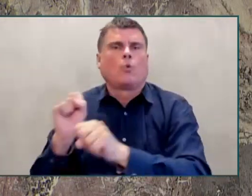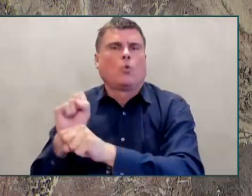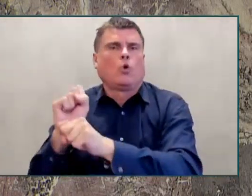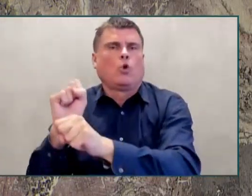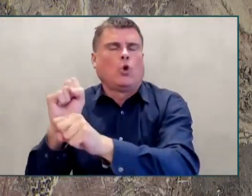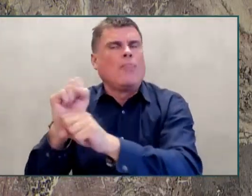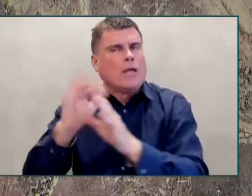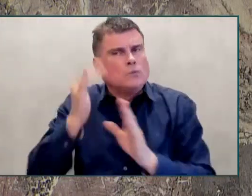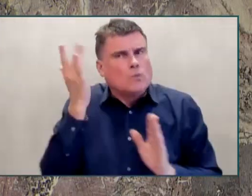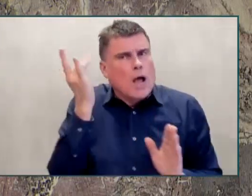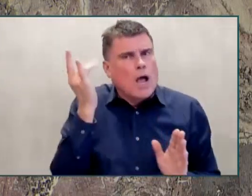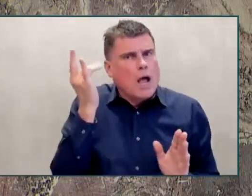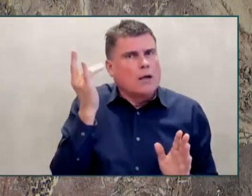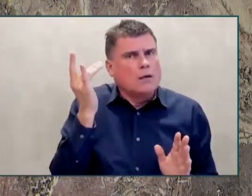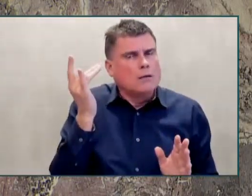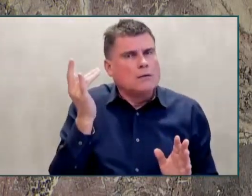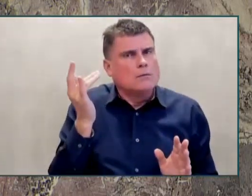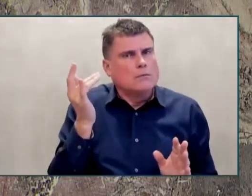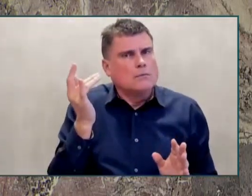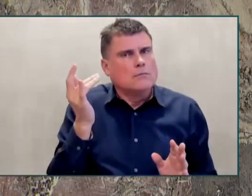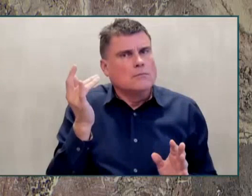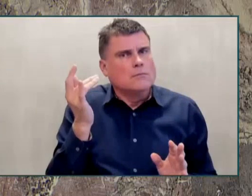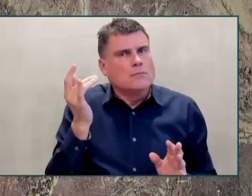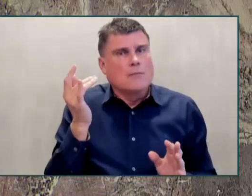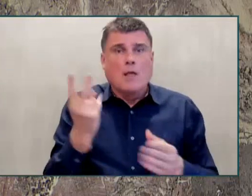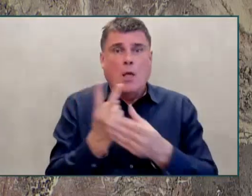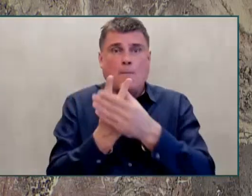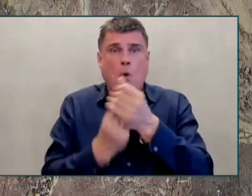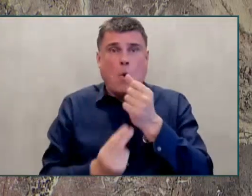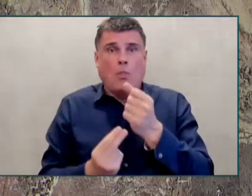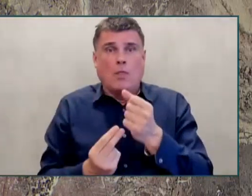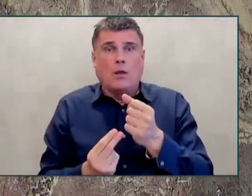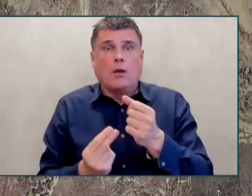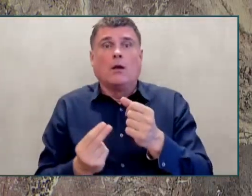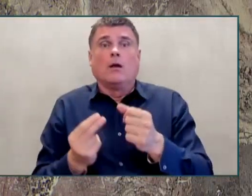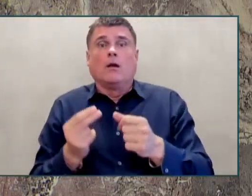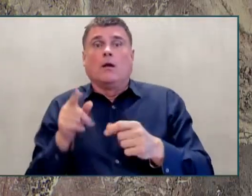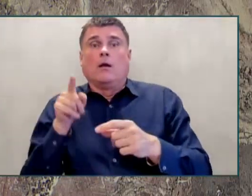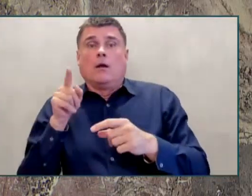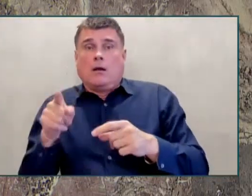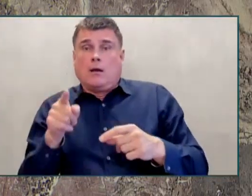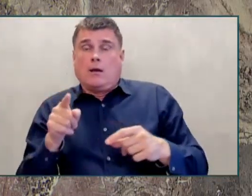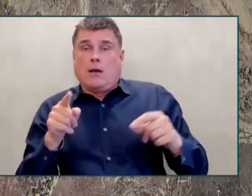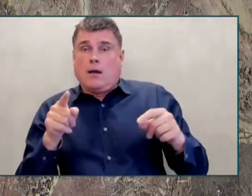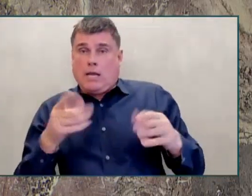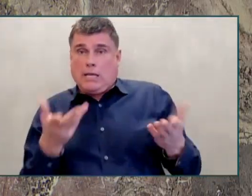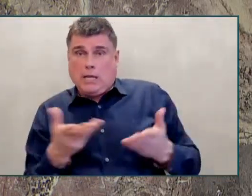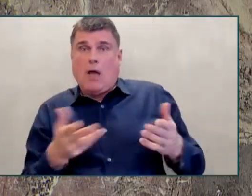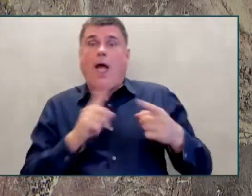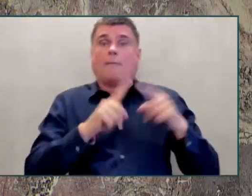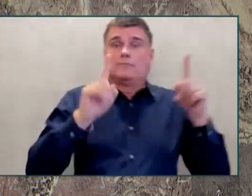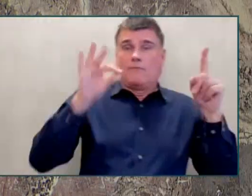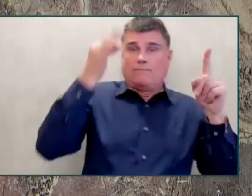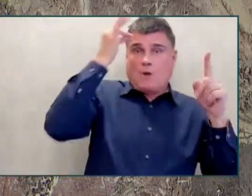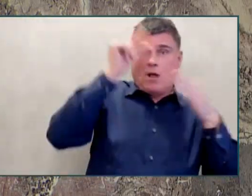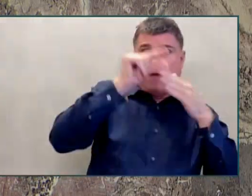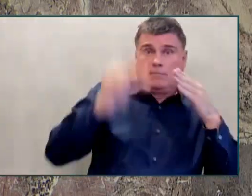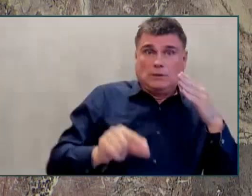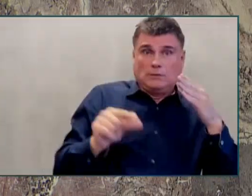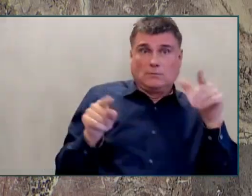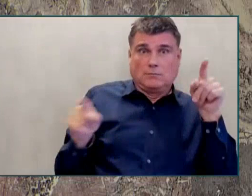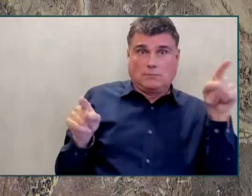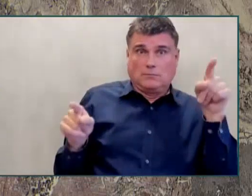and the provincial government that were huge. Those penalties send a message.